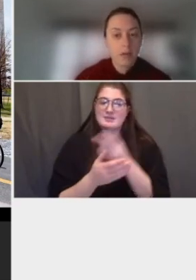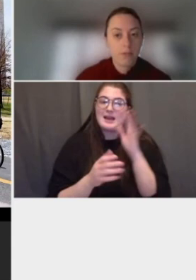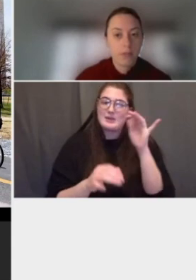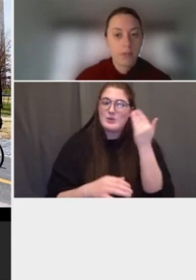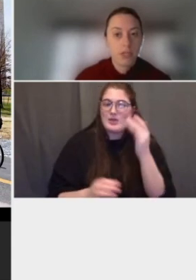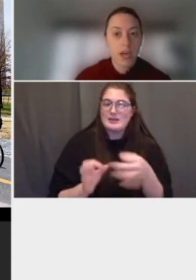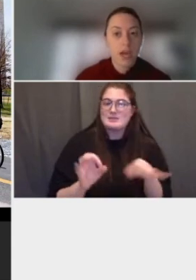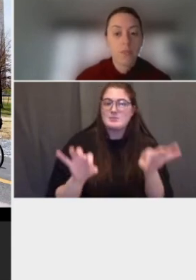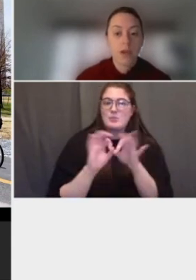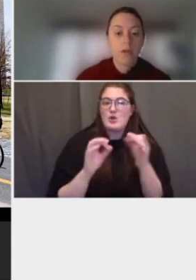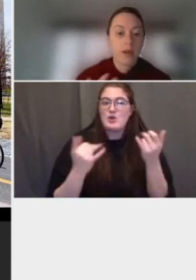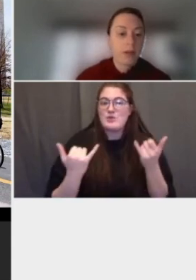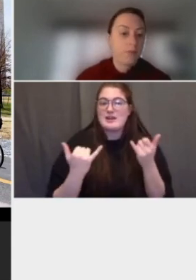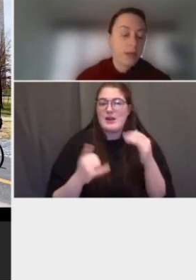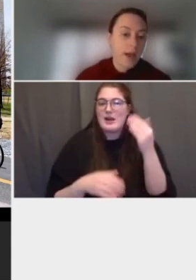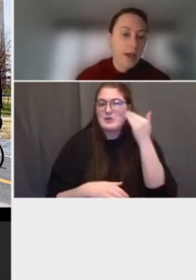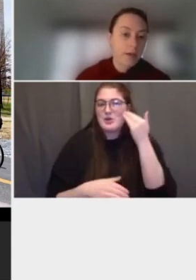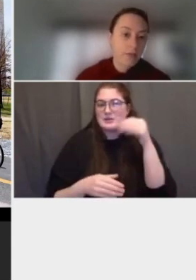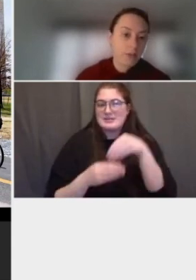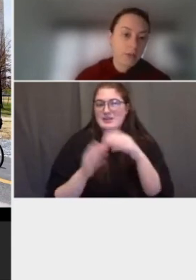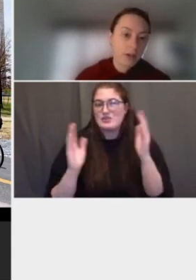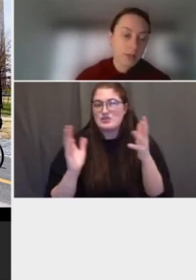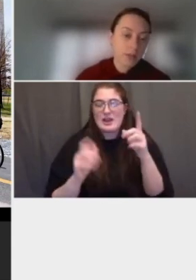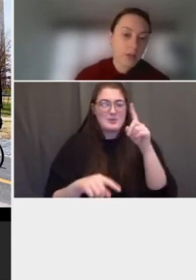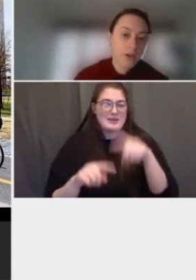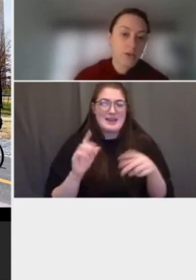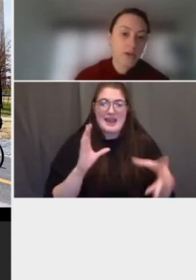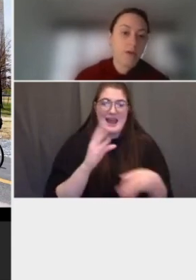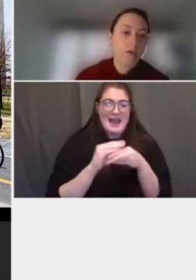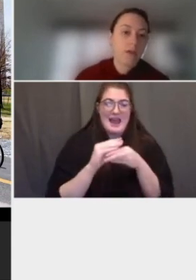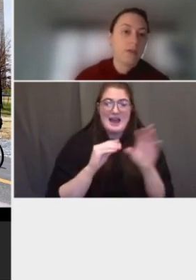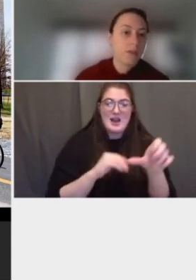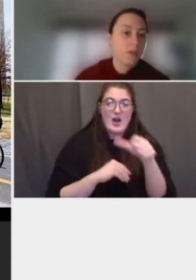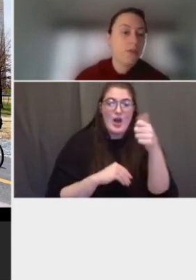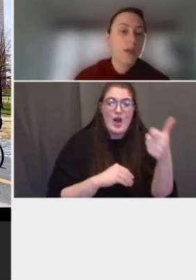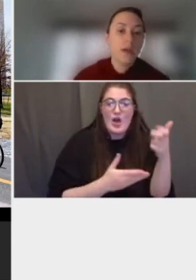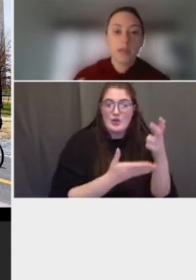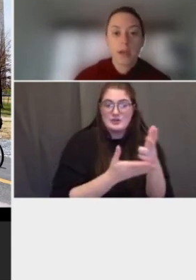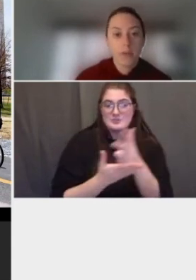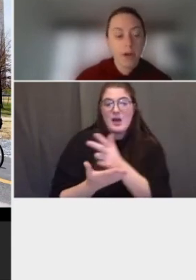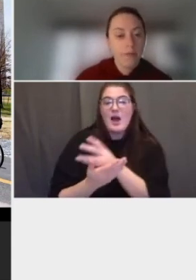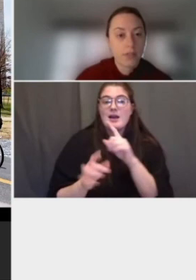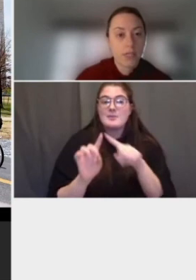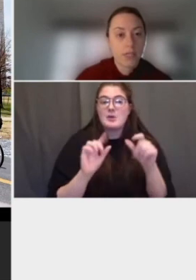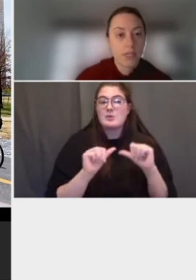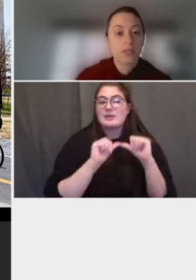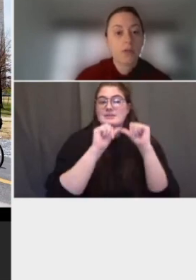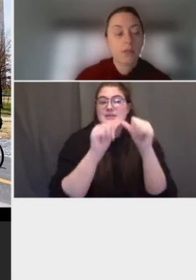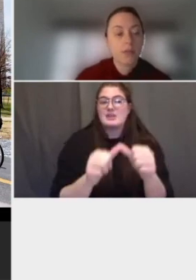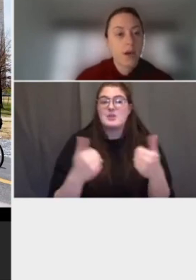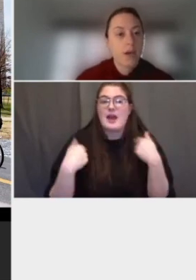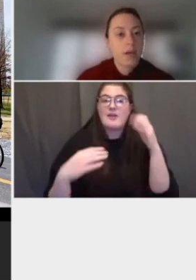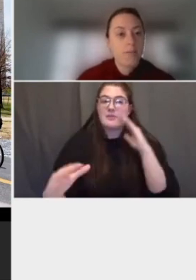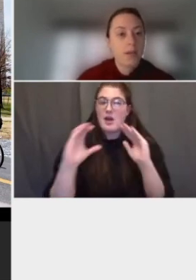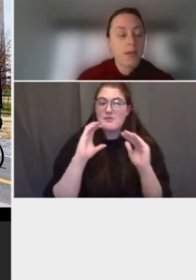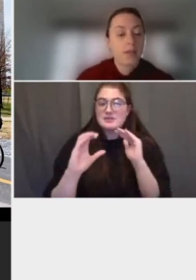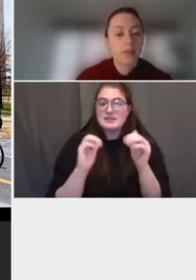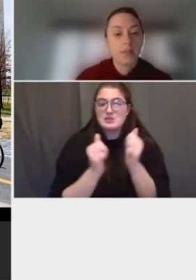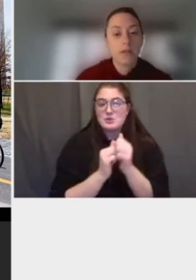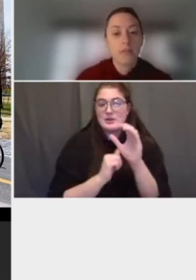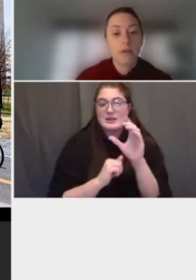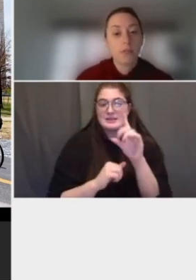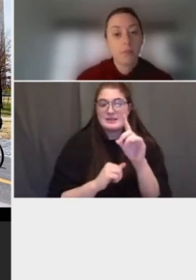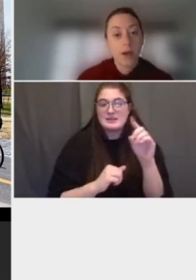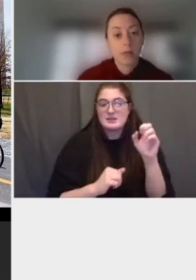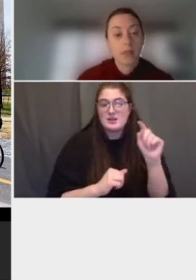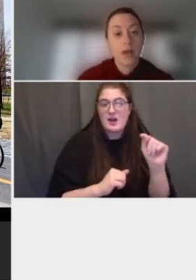this time, I know it was in the chat, we are not able to add other slots to the lottery, but we continue to have conversations with DDOT and NPS